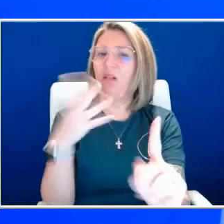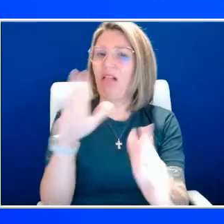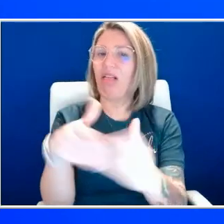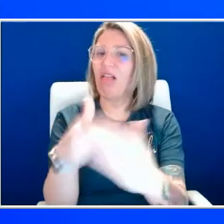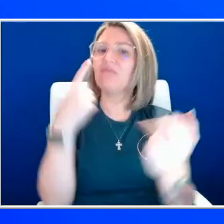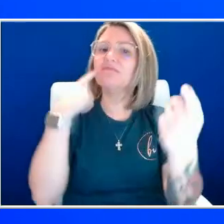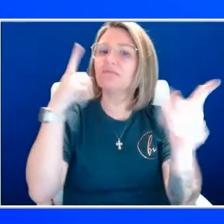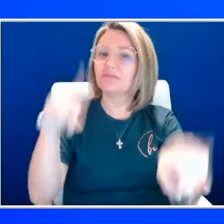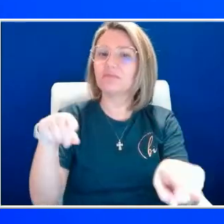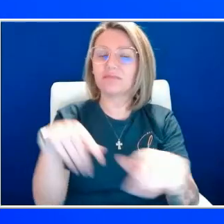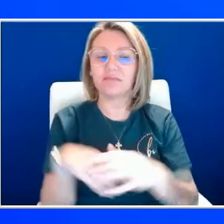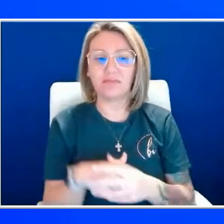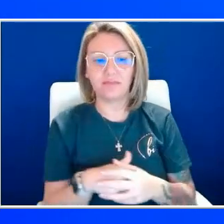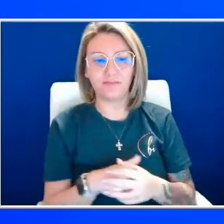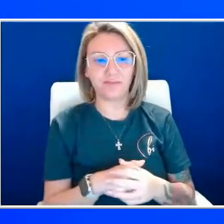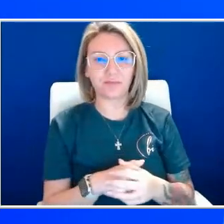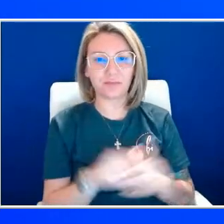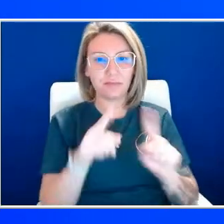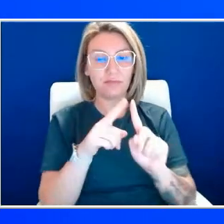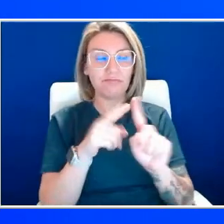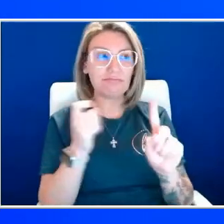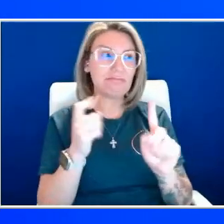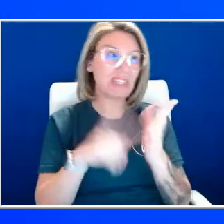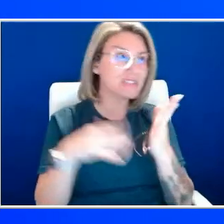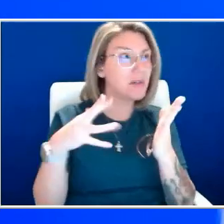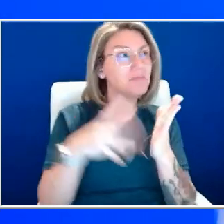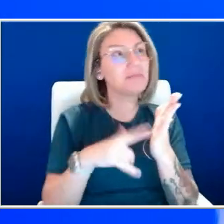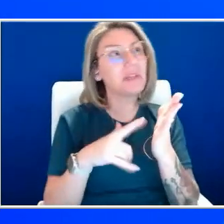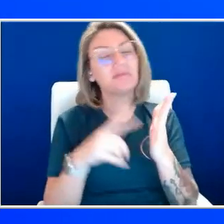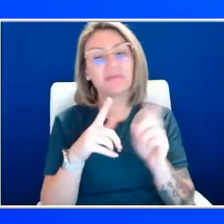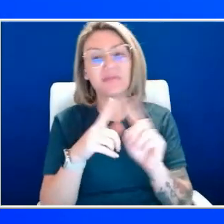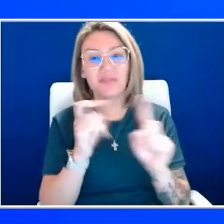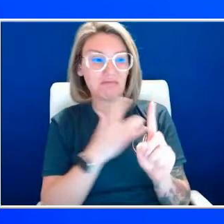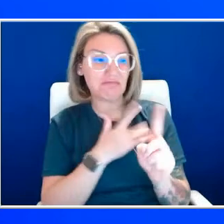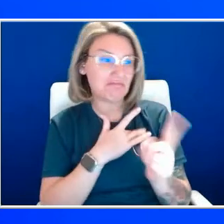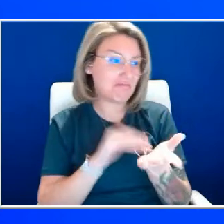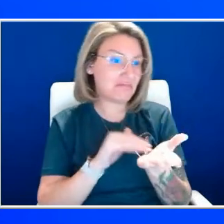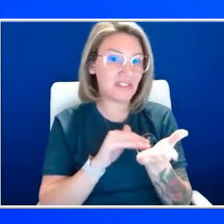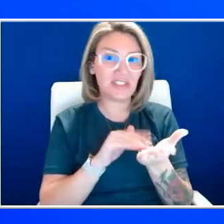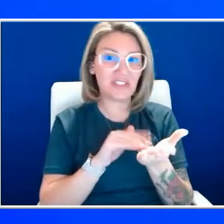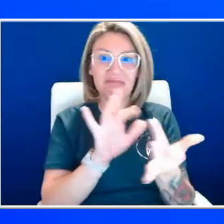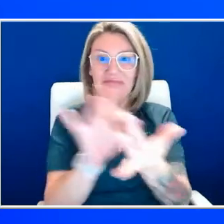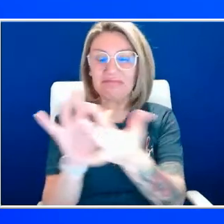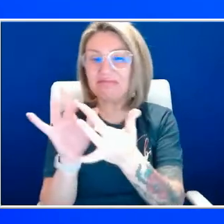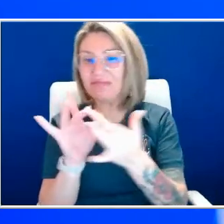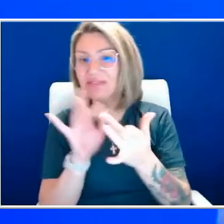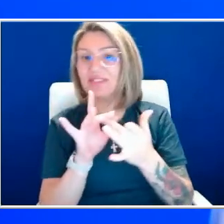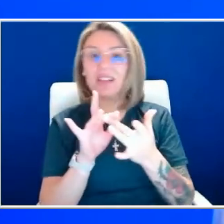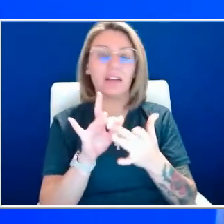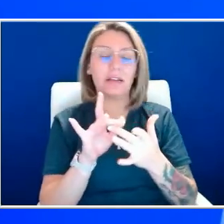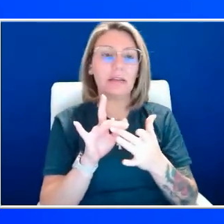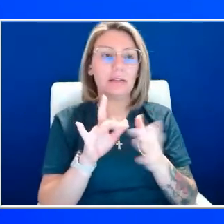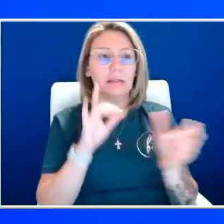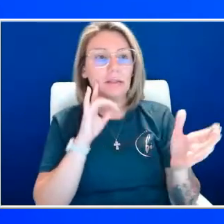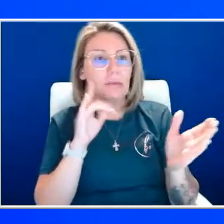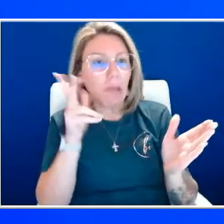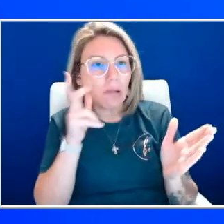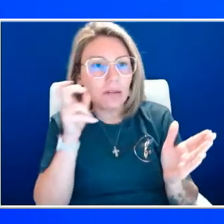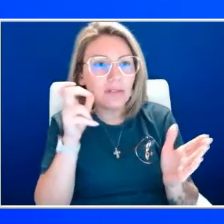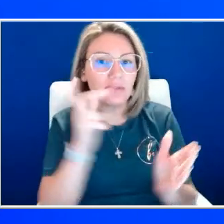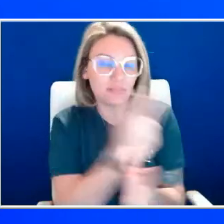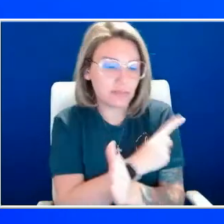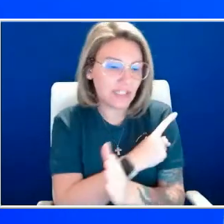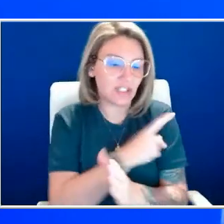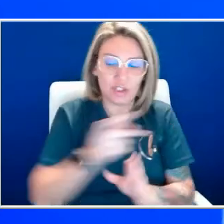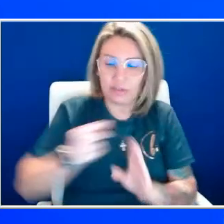It's sometimes from cardiology standpoint, it's doing outreach. From coordinator standpoint, it's staying up at night, listing a patient at midnight or 1